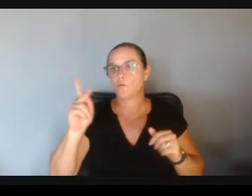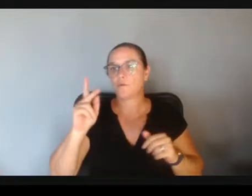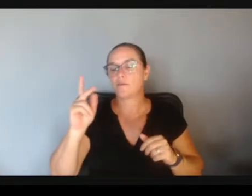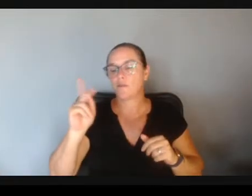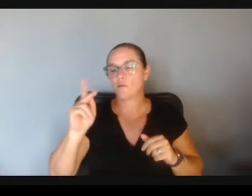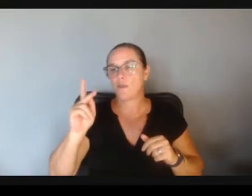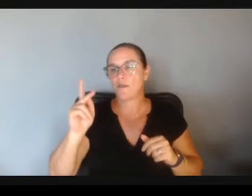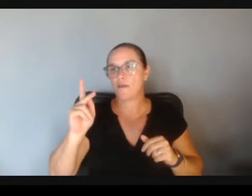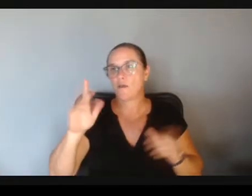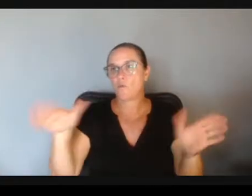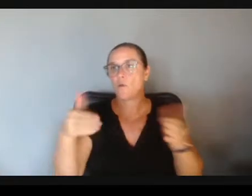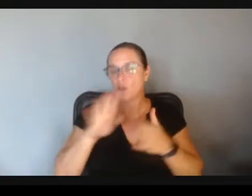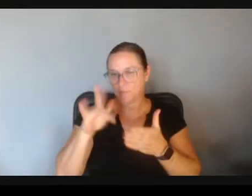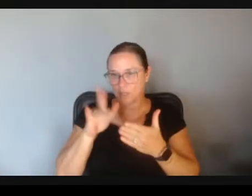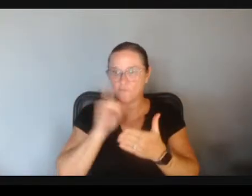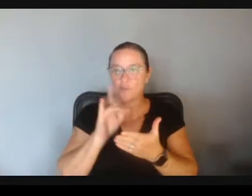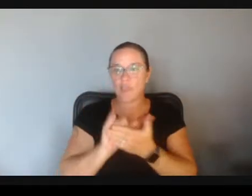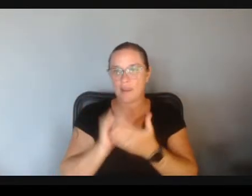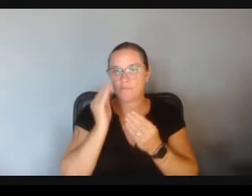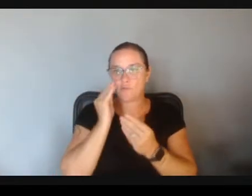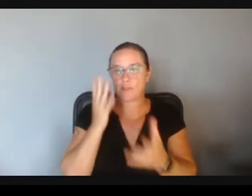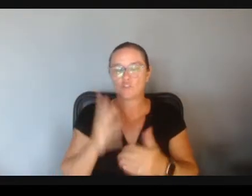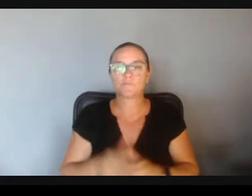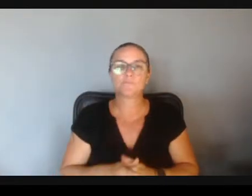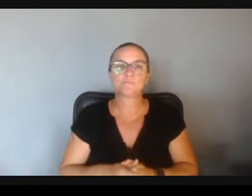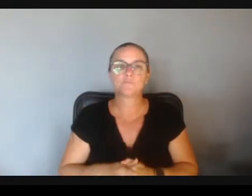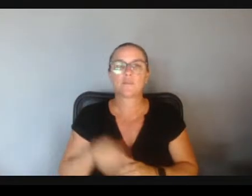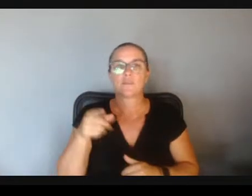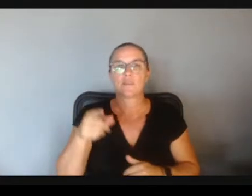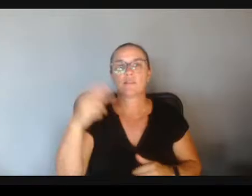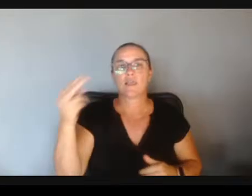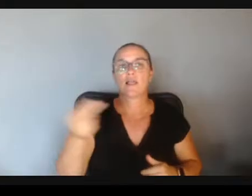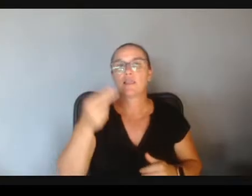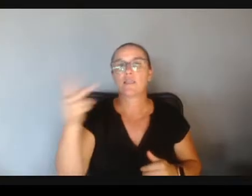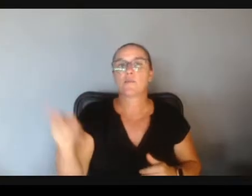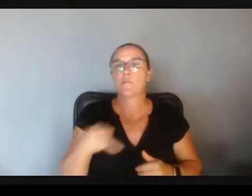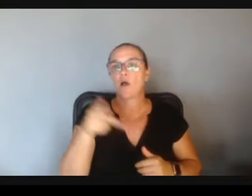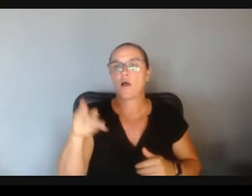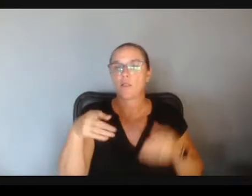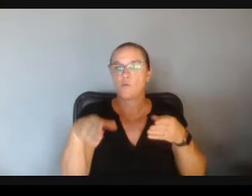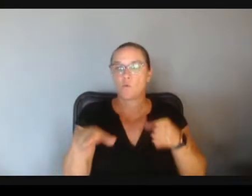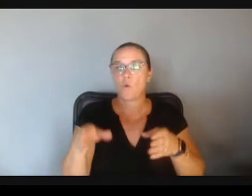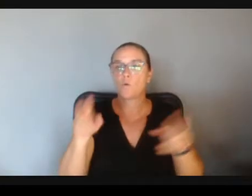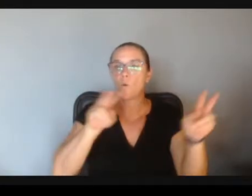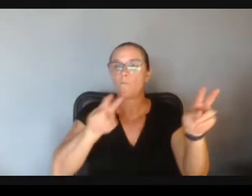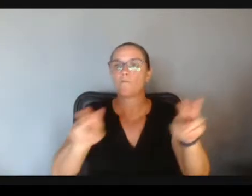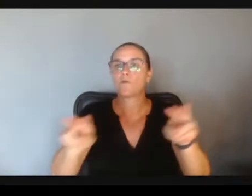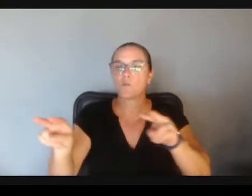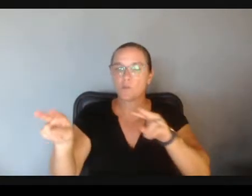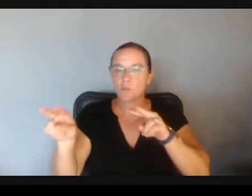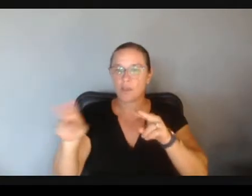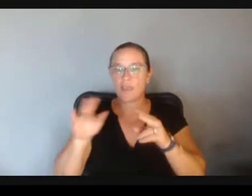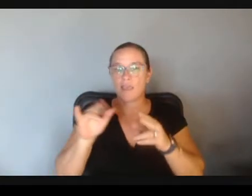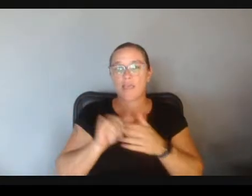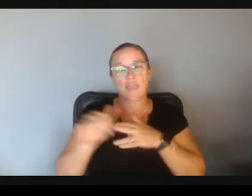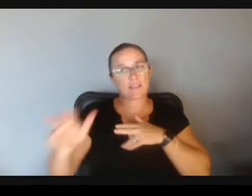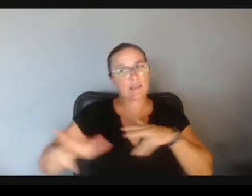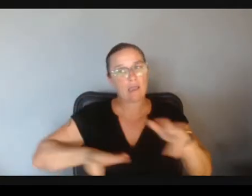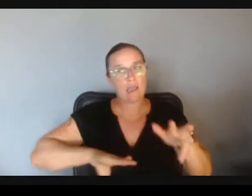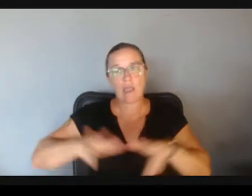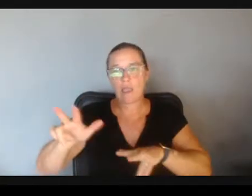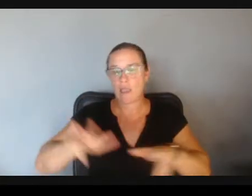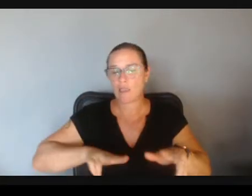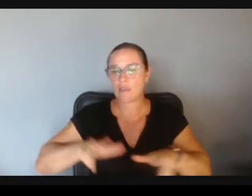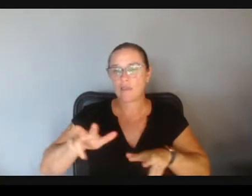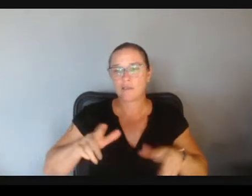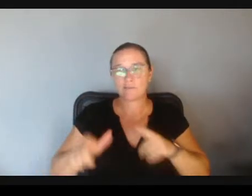information. There is the Helena Poly Road, the overlook there. That is a hefty hike if you want to do it.